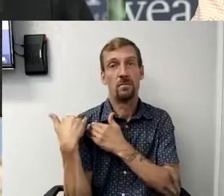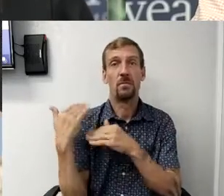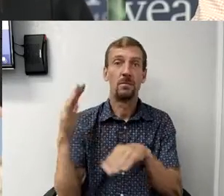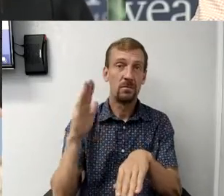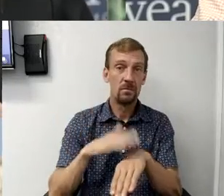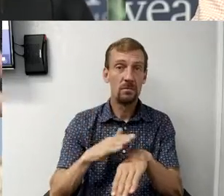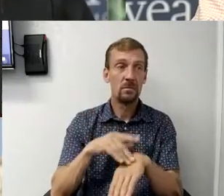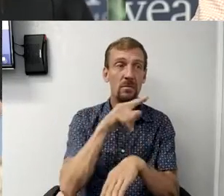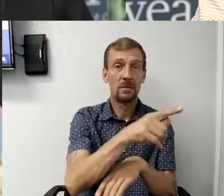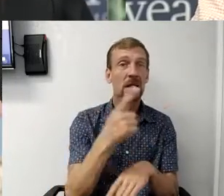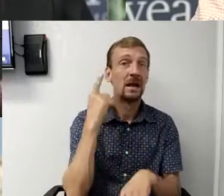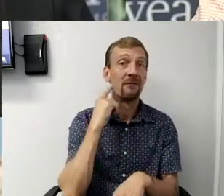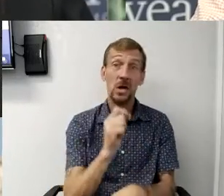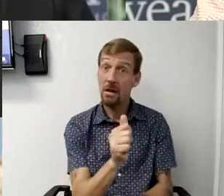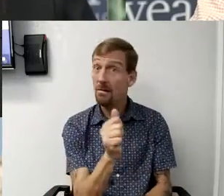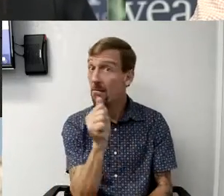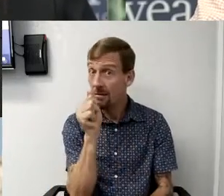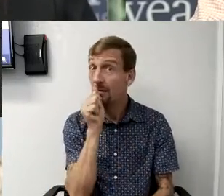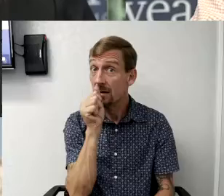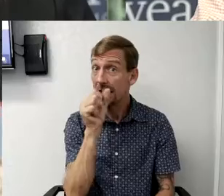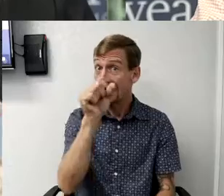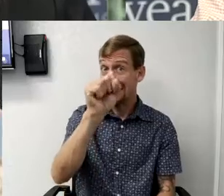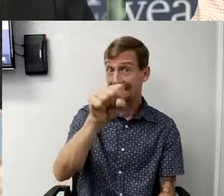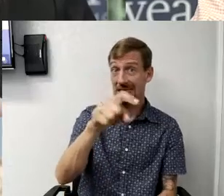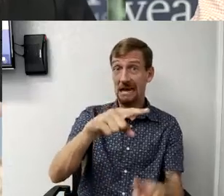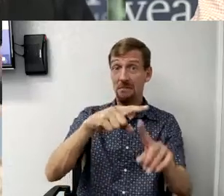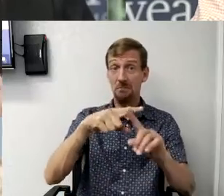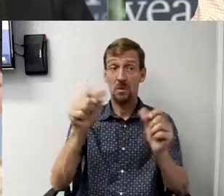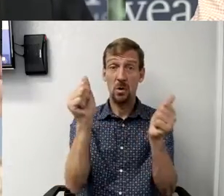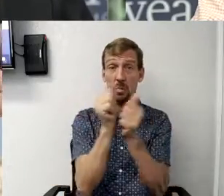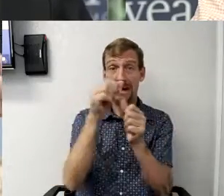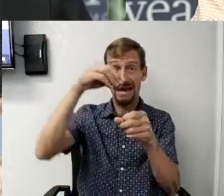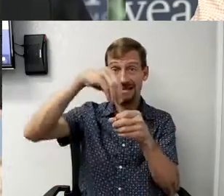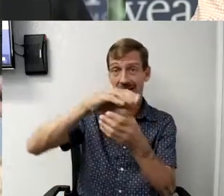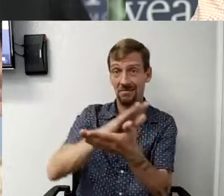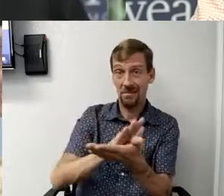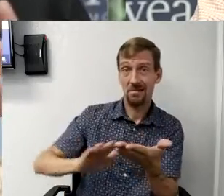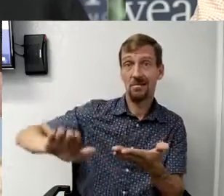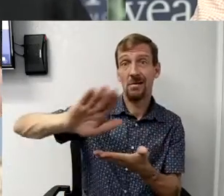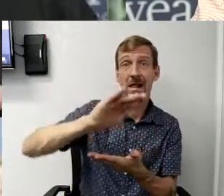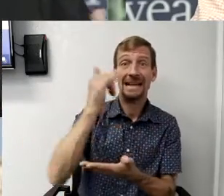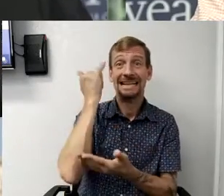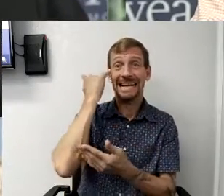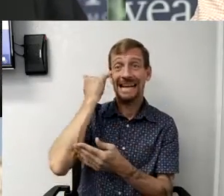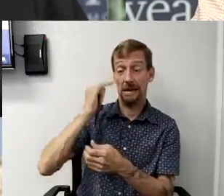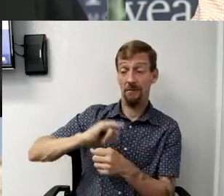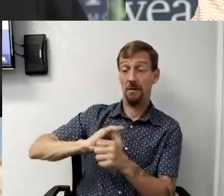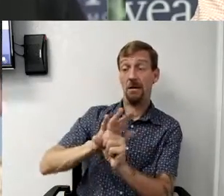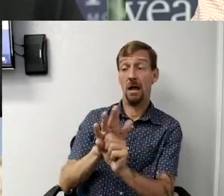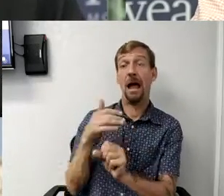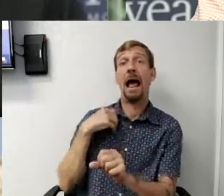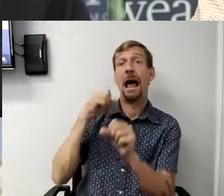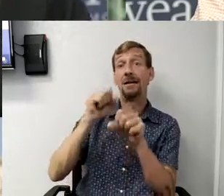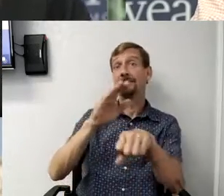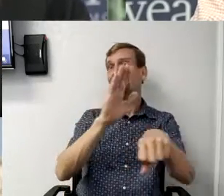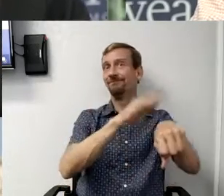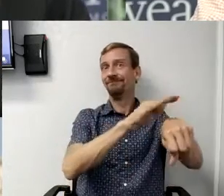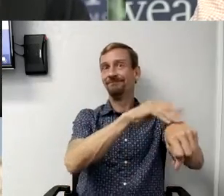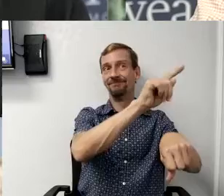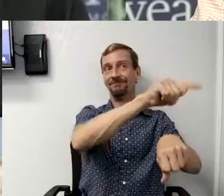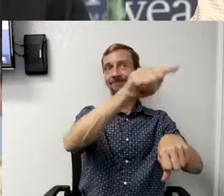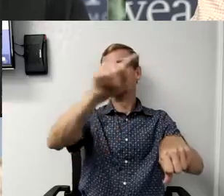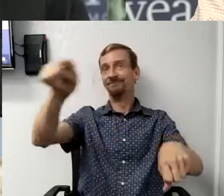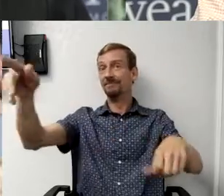for confidentiality, but within the college leadership to say, okay, if it was COVID, I'm going to alert other students that they maybe